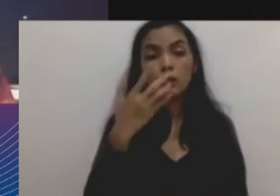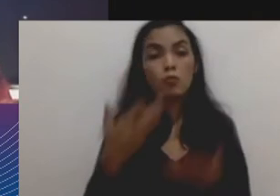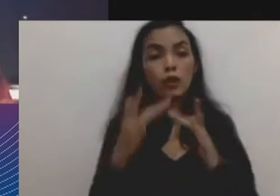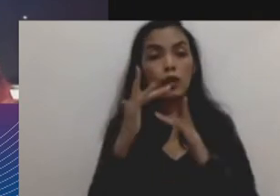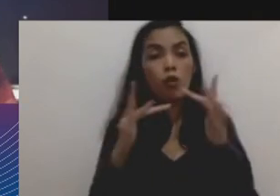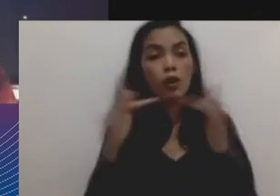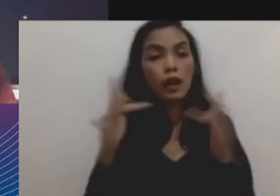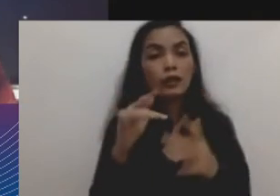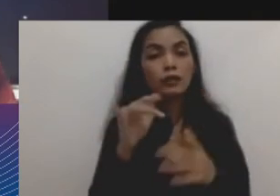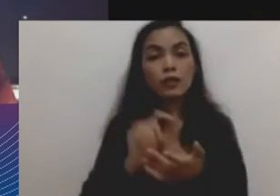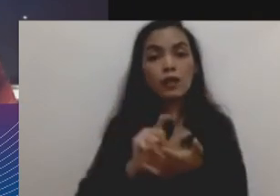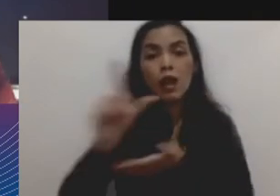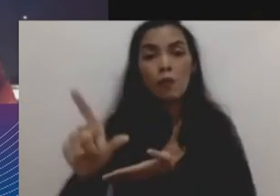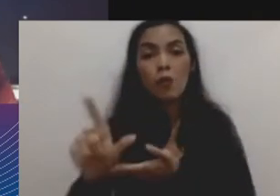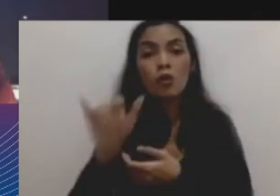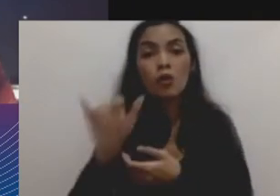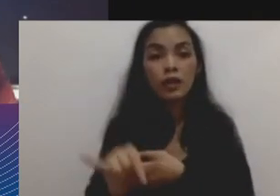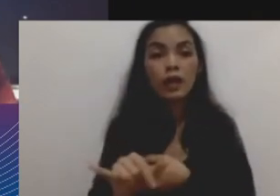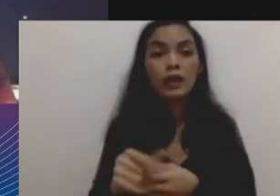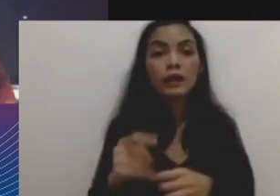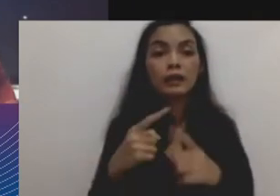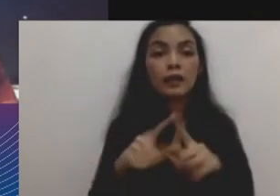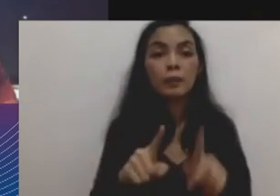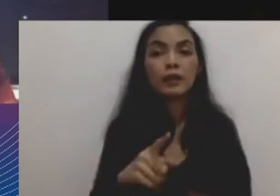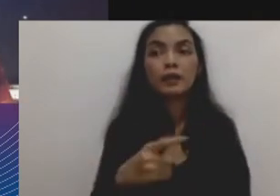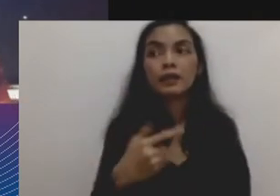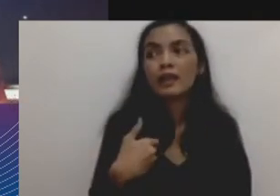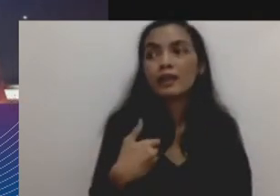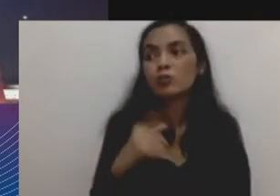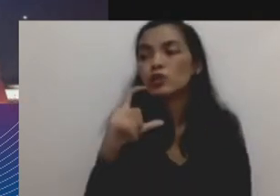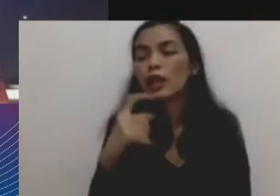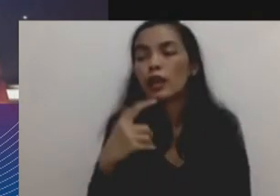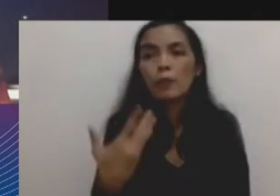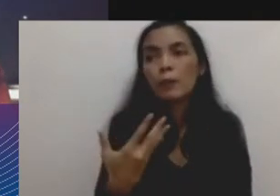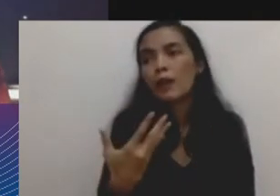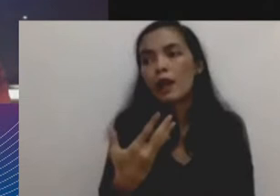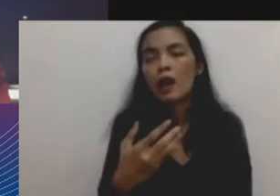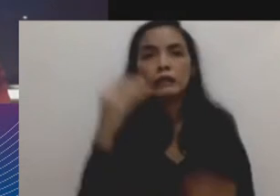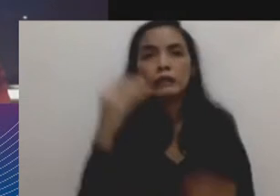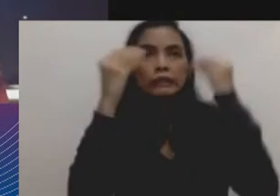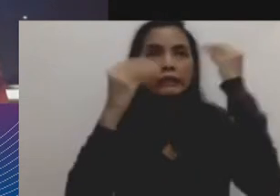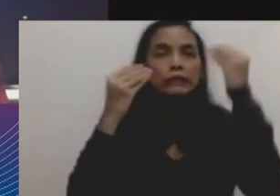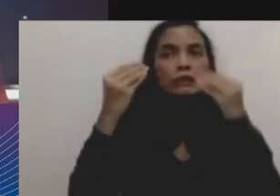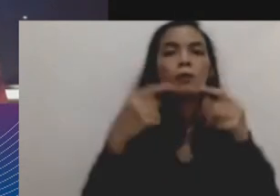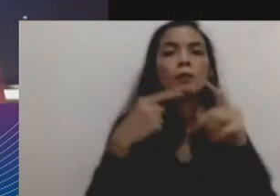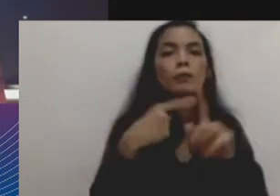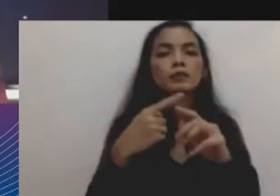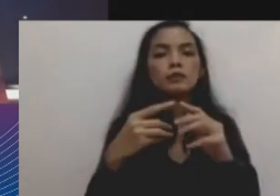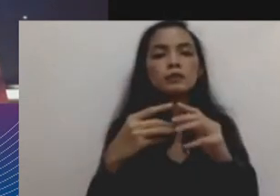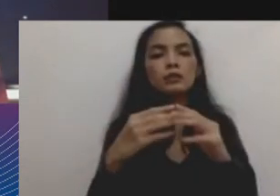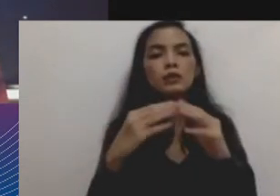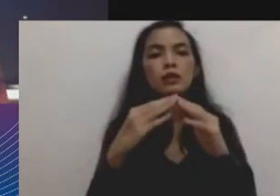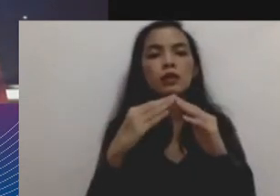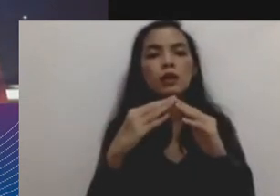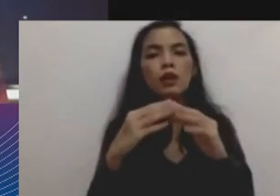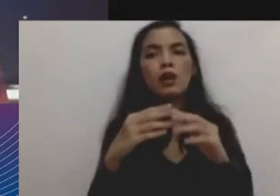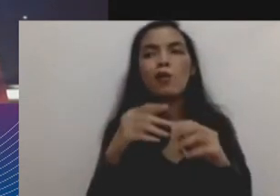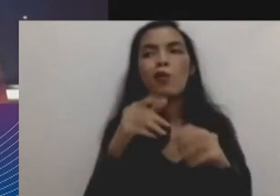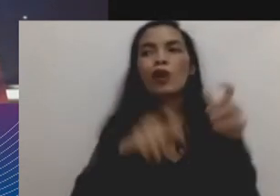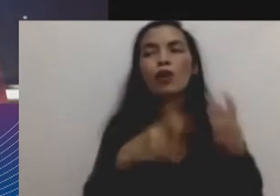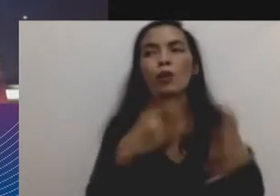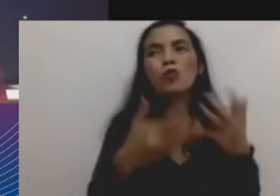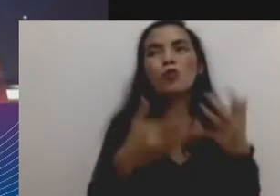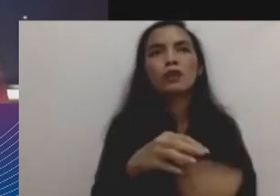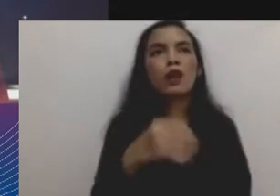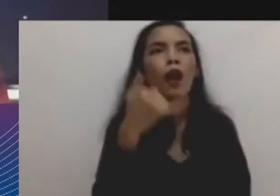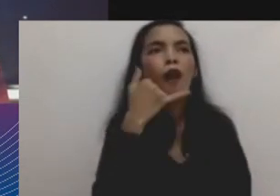reporting online, they don't know how to do to operate that one, and the infrastructure like the availability of gadget and things like that, you